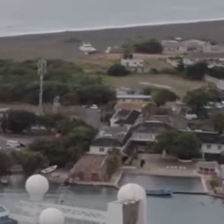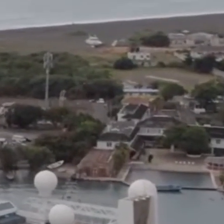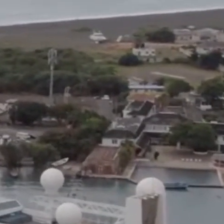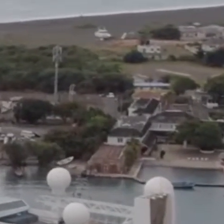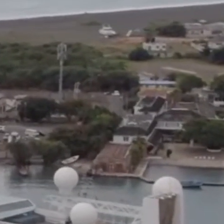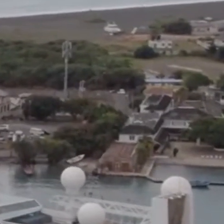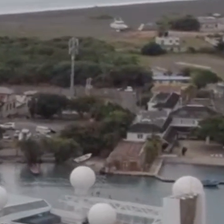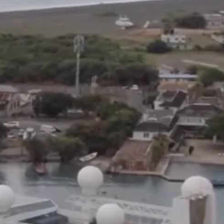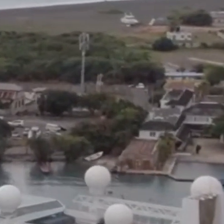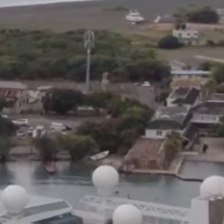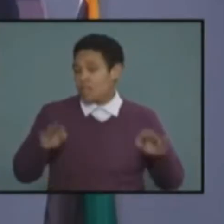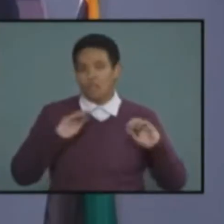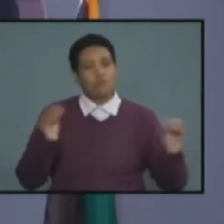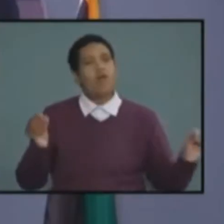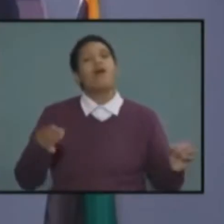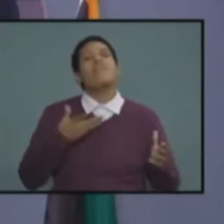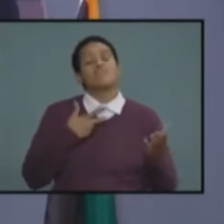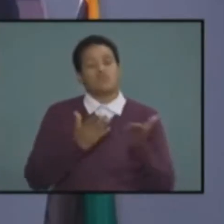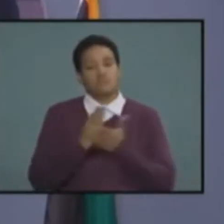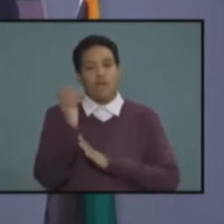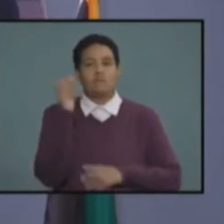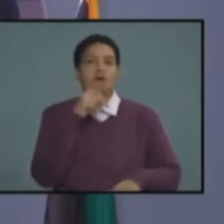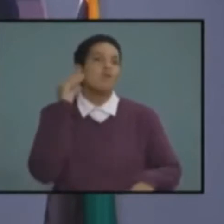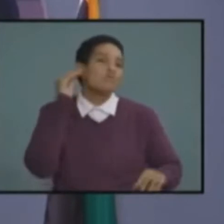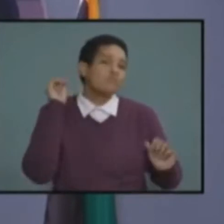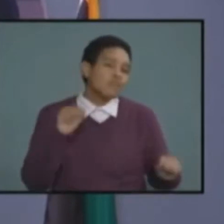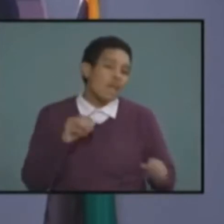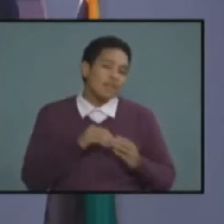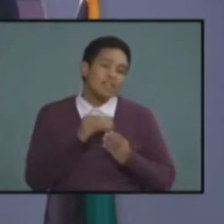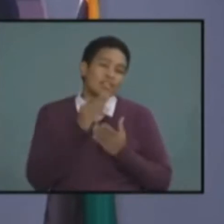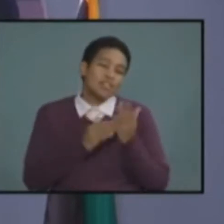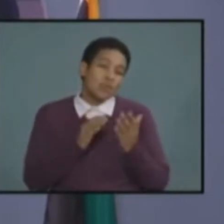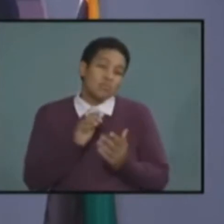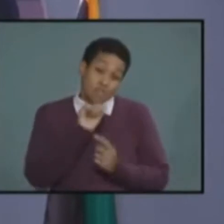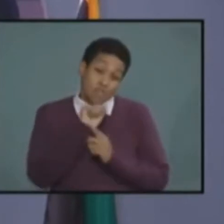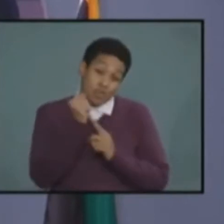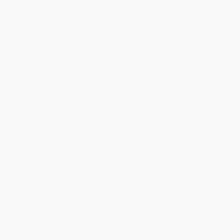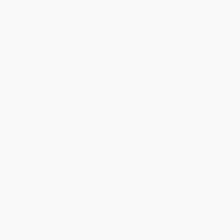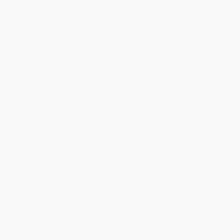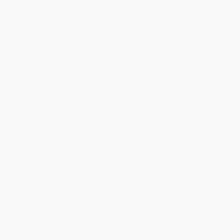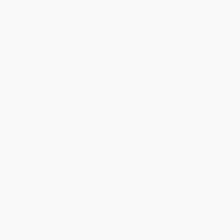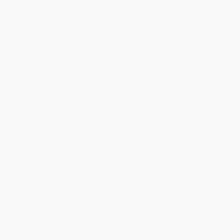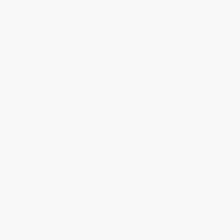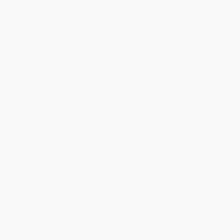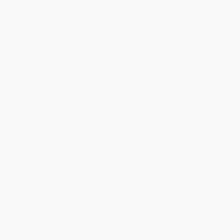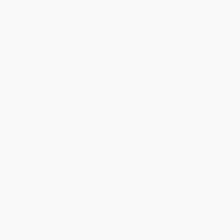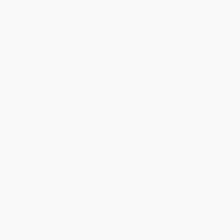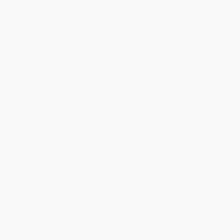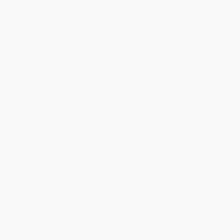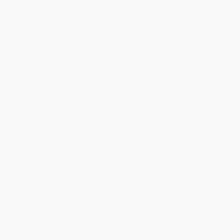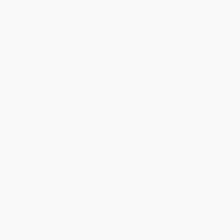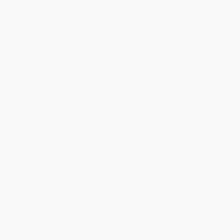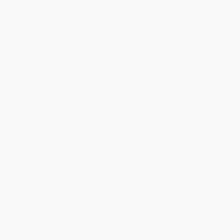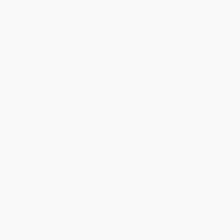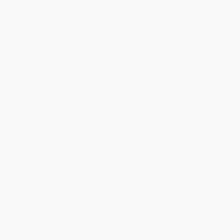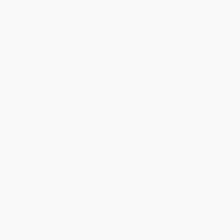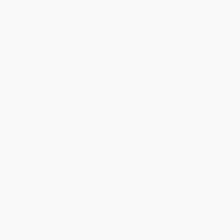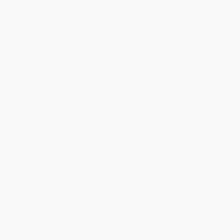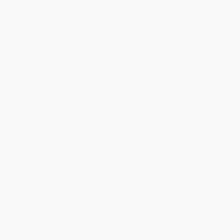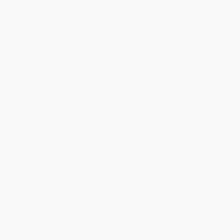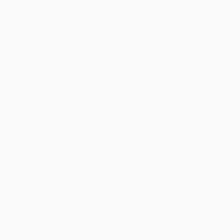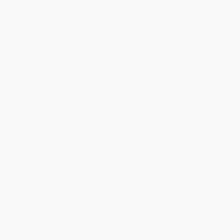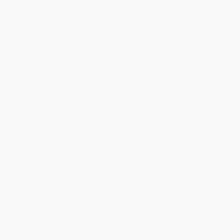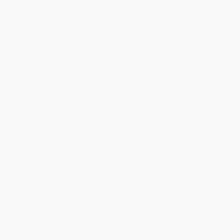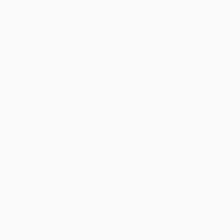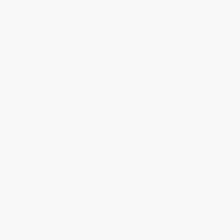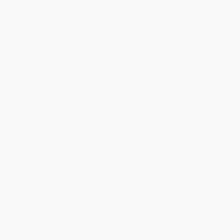In the meantime, Mrs. Johnson-Smith says Jamaica cannot afford to repatriate all Jamaican workers overseas, as there are many of them